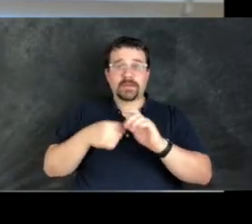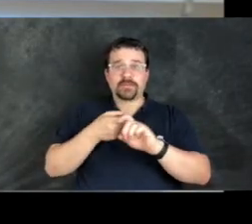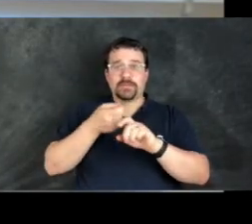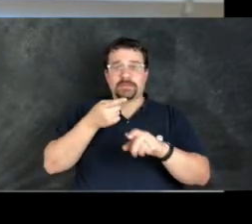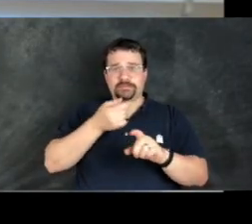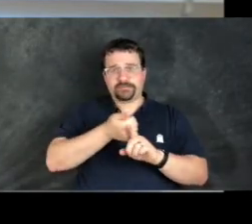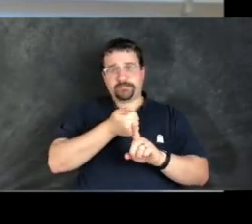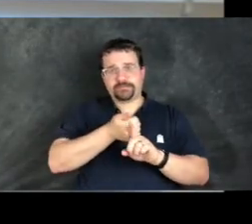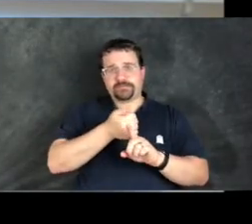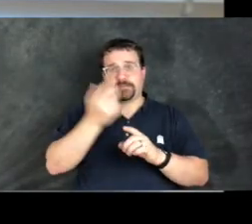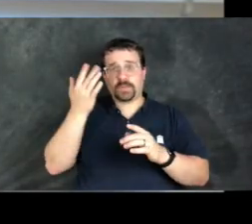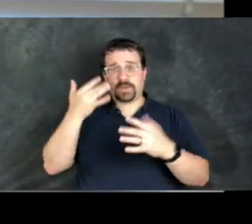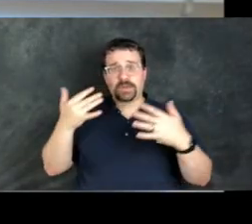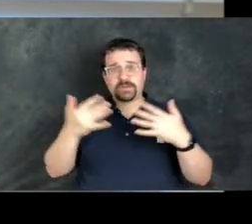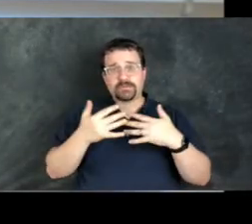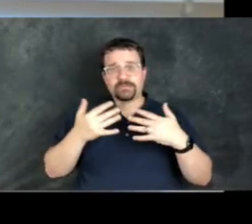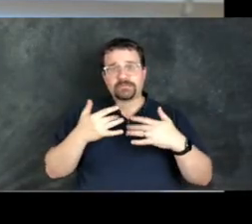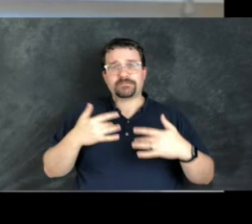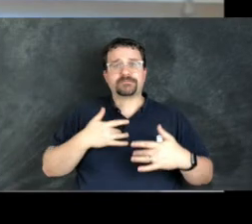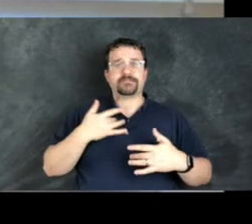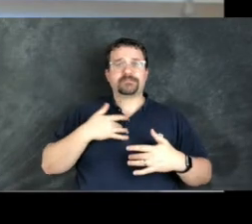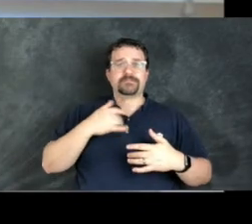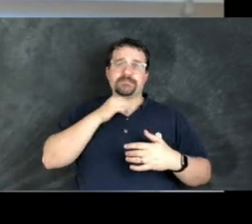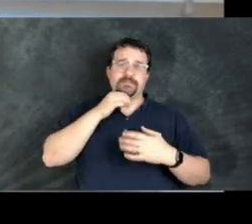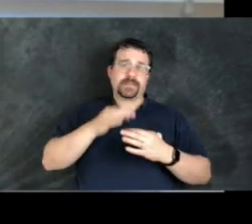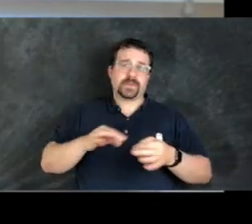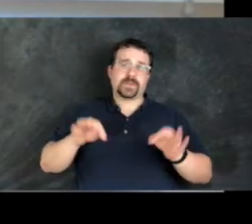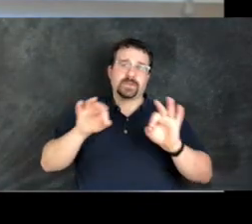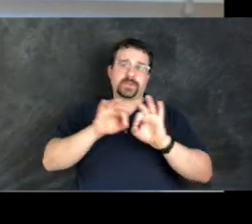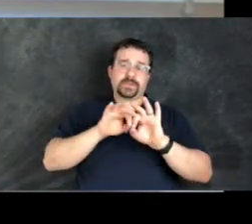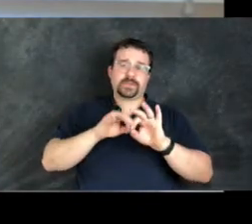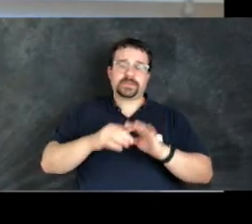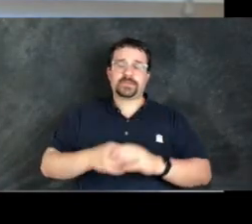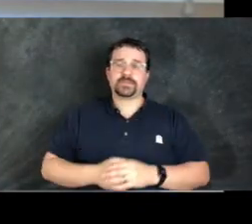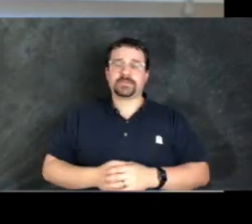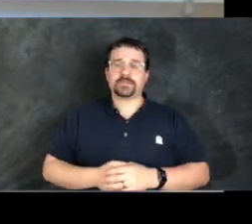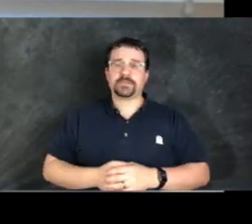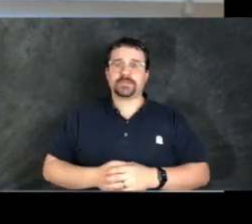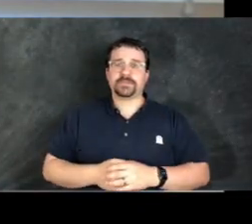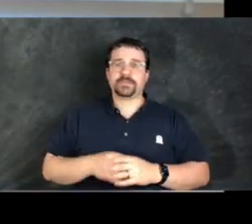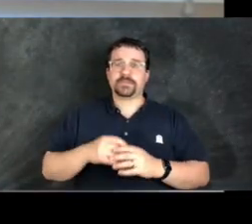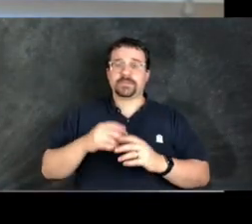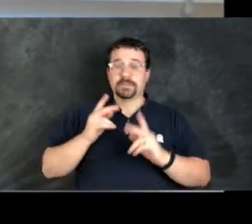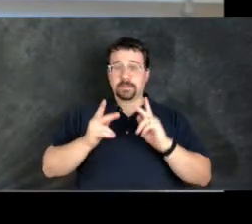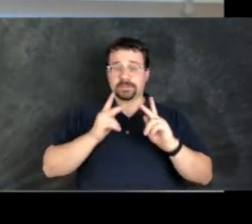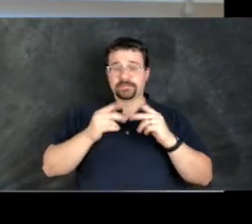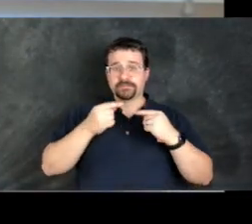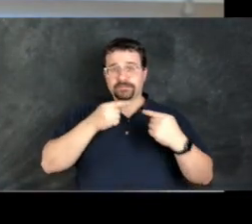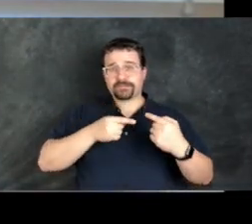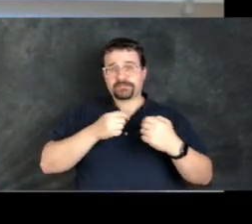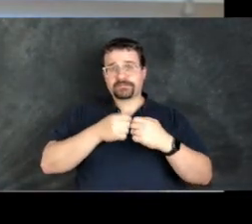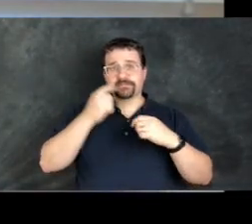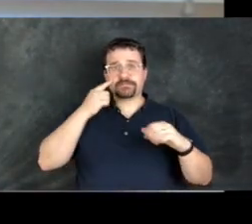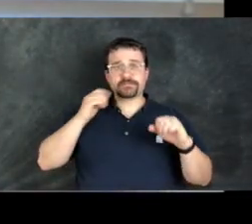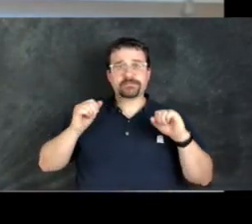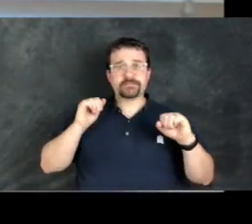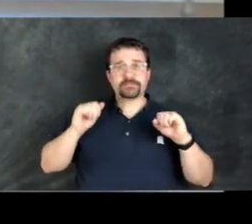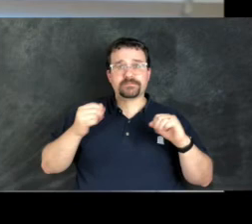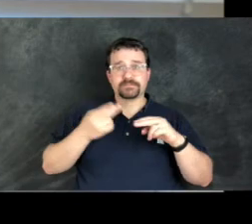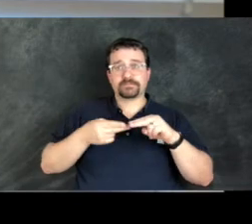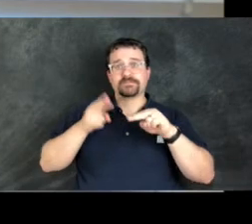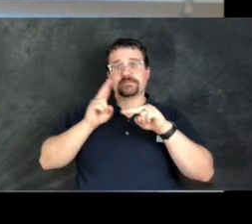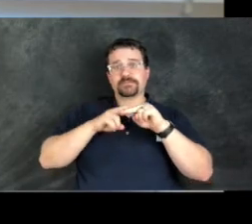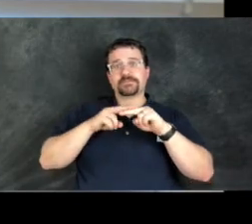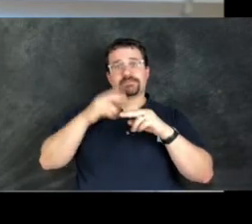themselves because of fear or feeling of unworthiness. To one struggling with doubt,